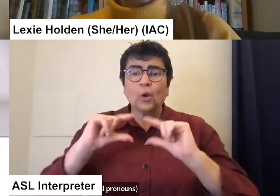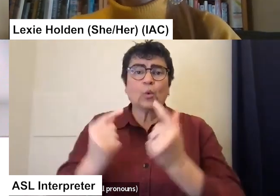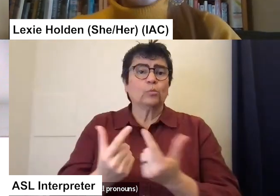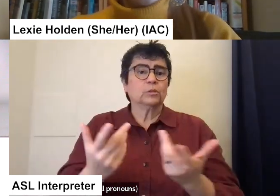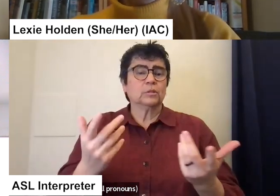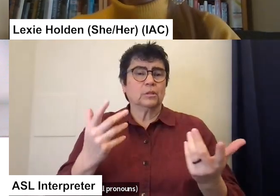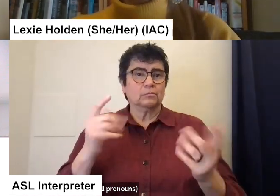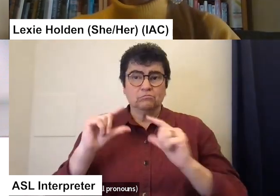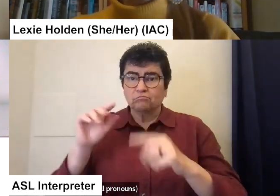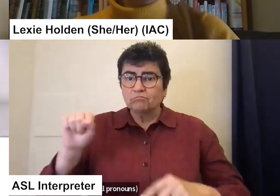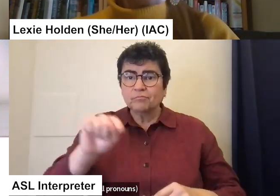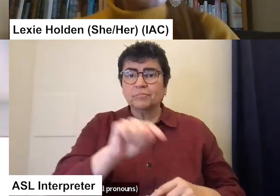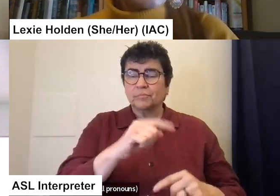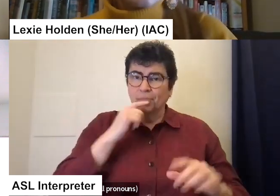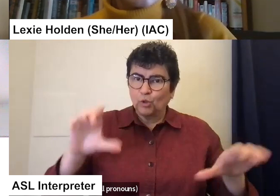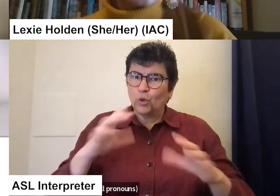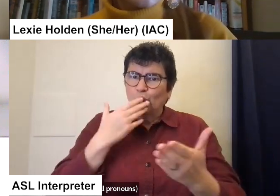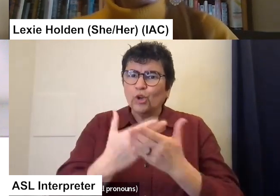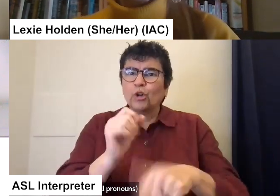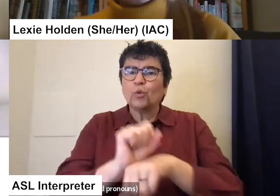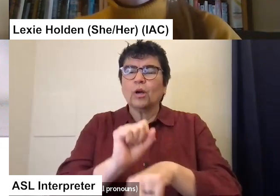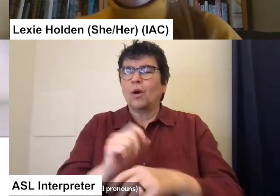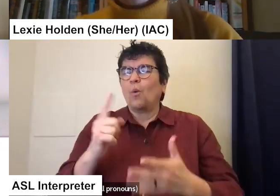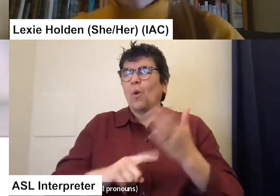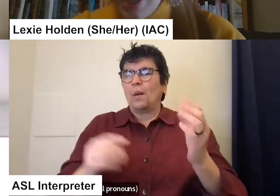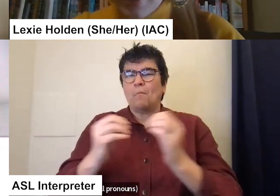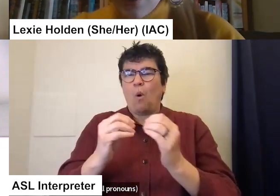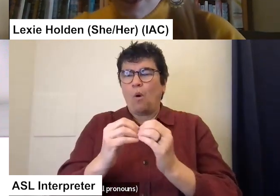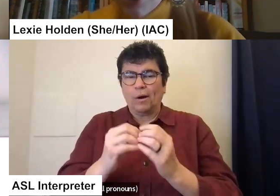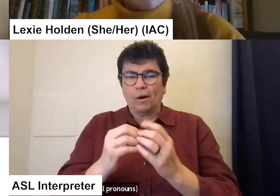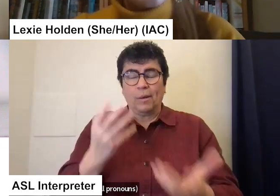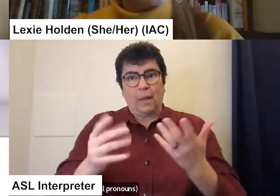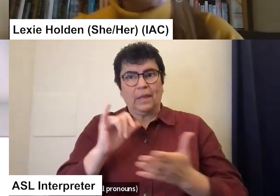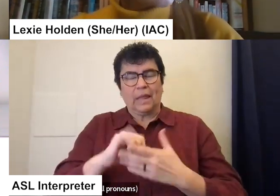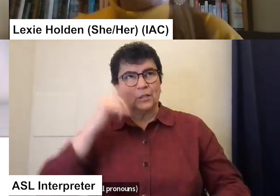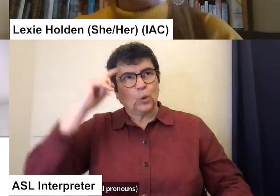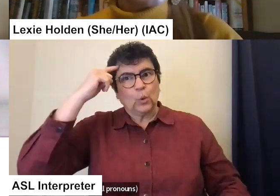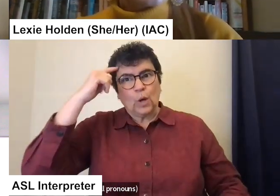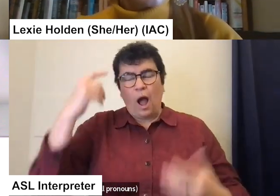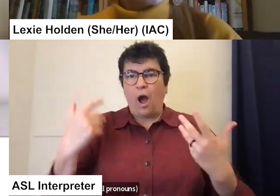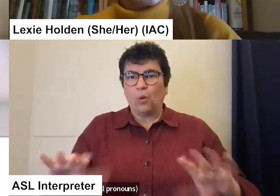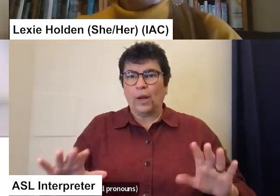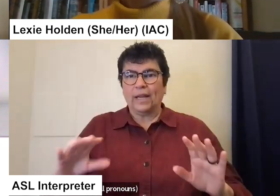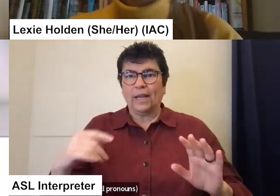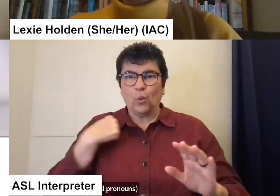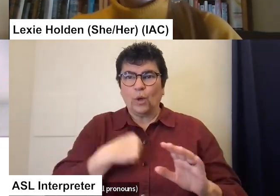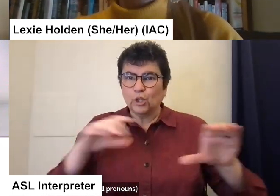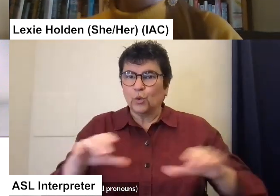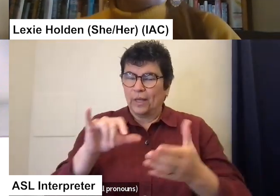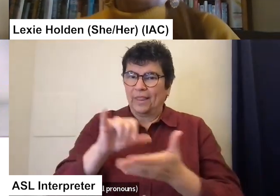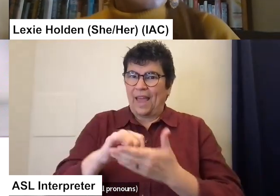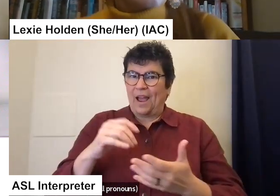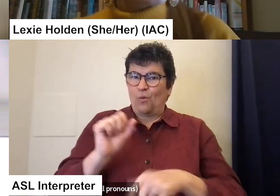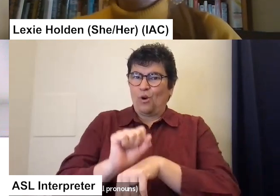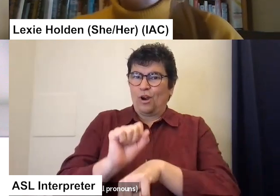but what more needs to be done? And I realize this is probably a taxing question since we're already doing this work, but perhaps